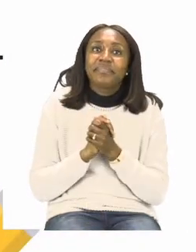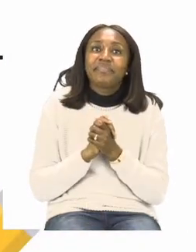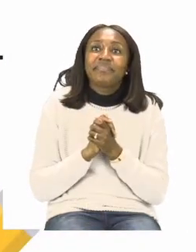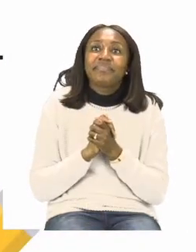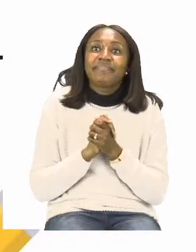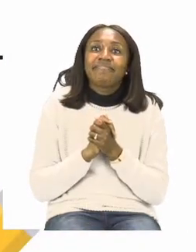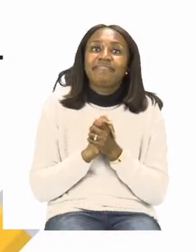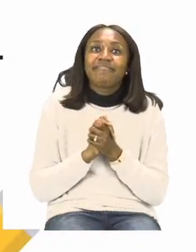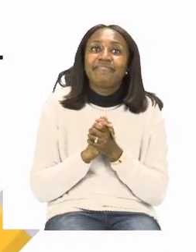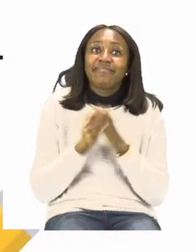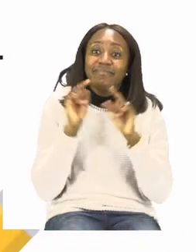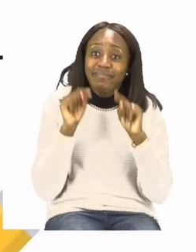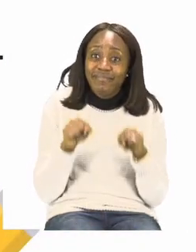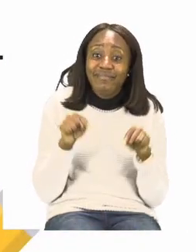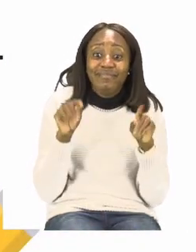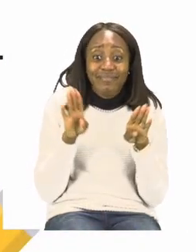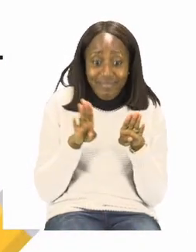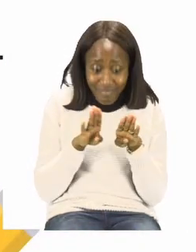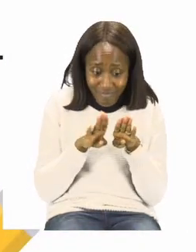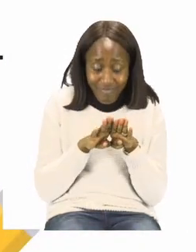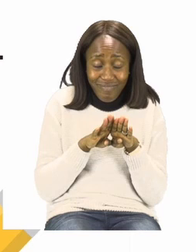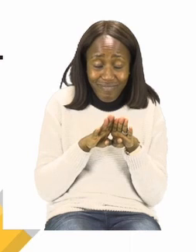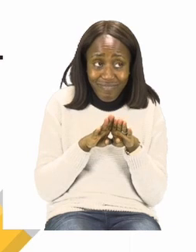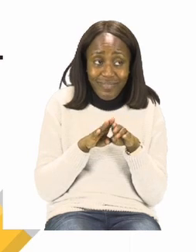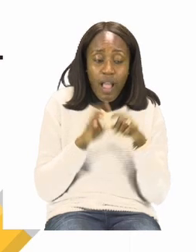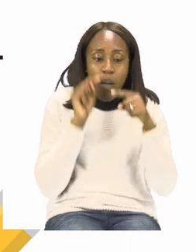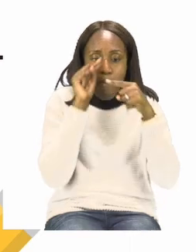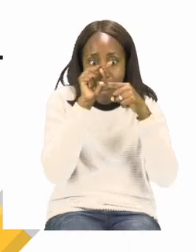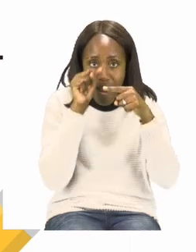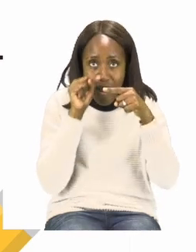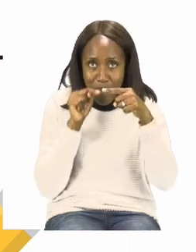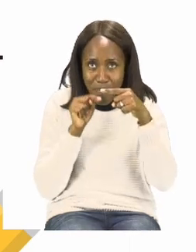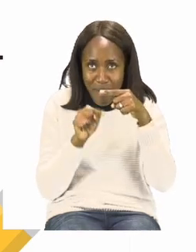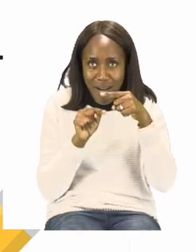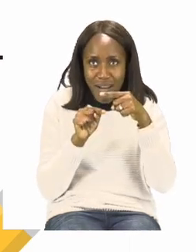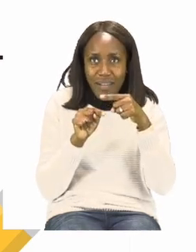page 30, we are going to be doing division and